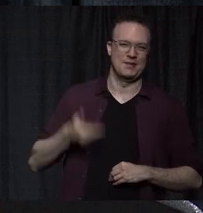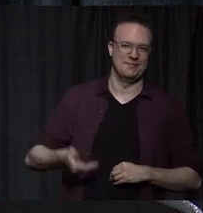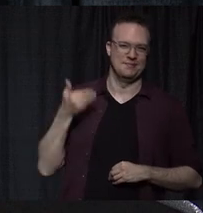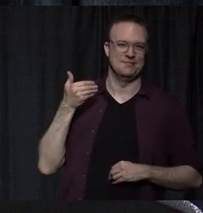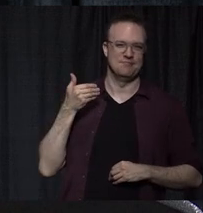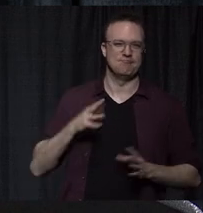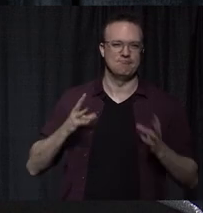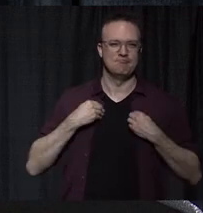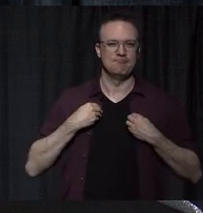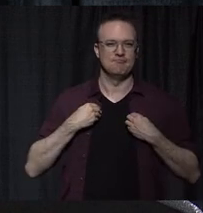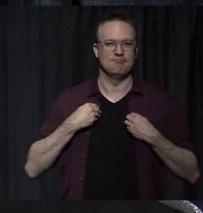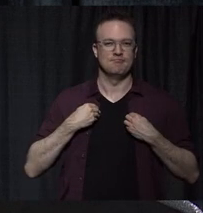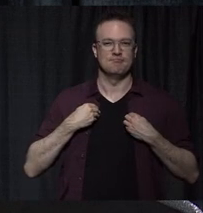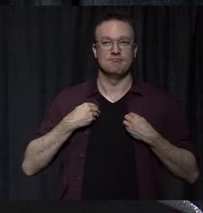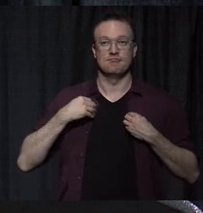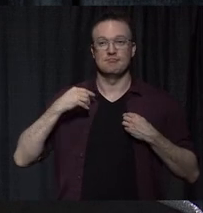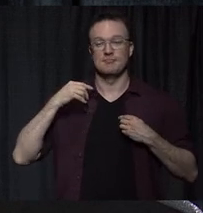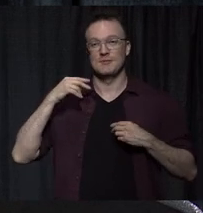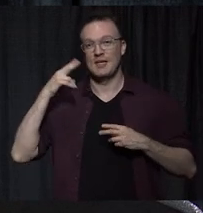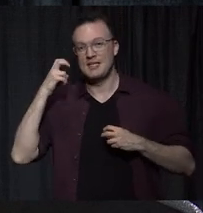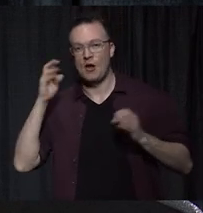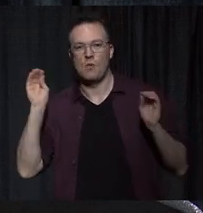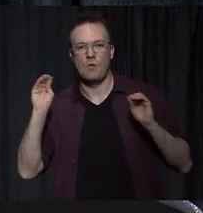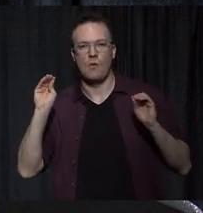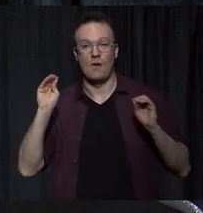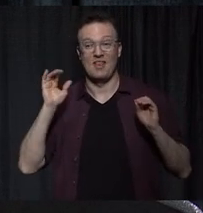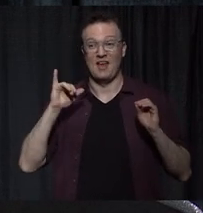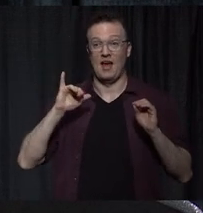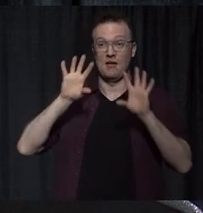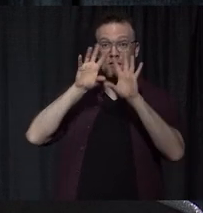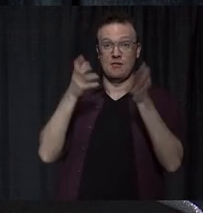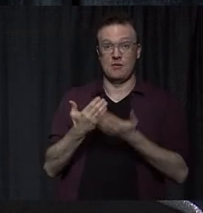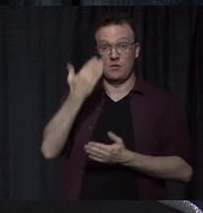no question who I am. I embrace that.